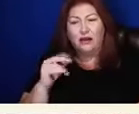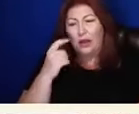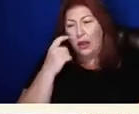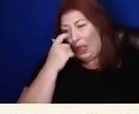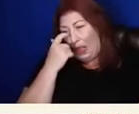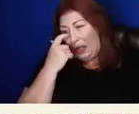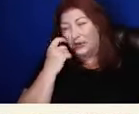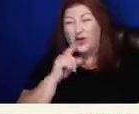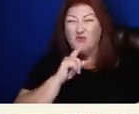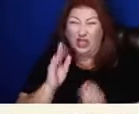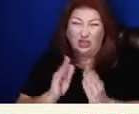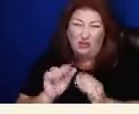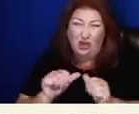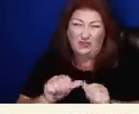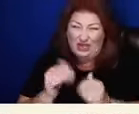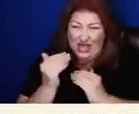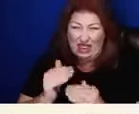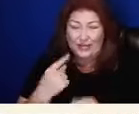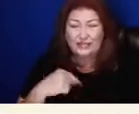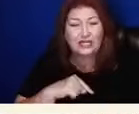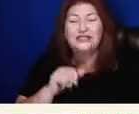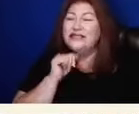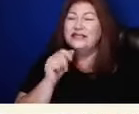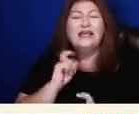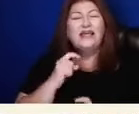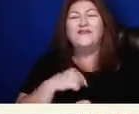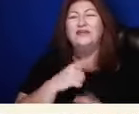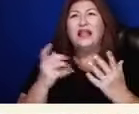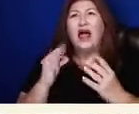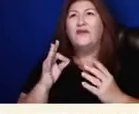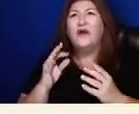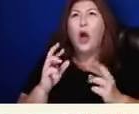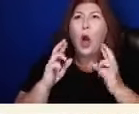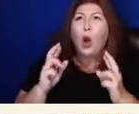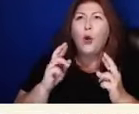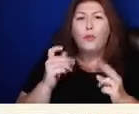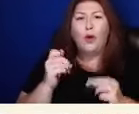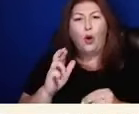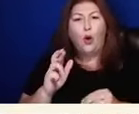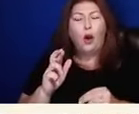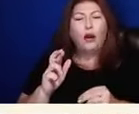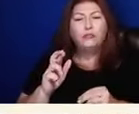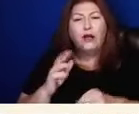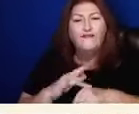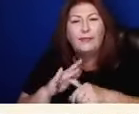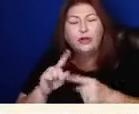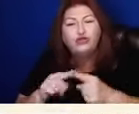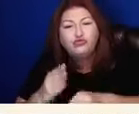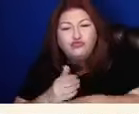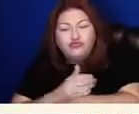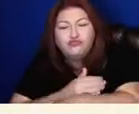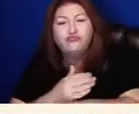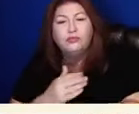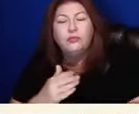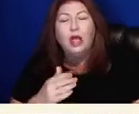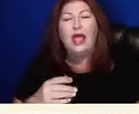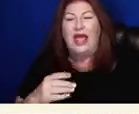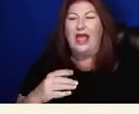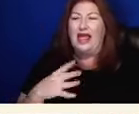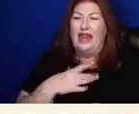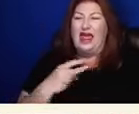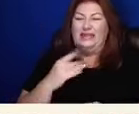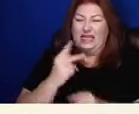small space. It limits us. It doesn't give us a lot of hope or a lot of room to grow, right? And that's what shame does, is it likes to keep us locked into the